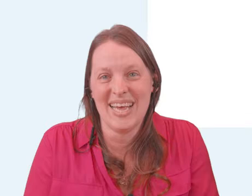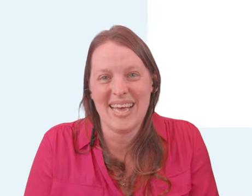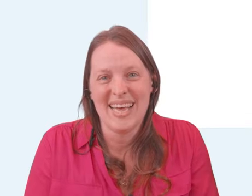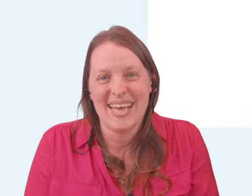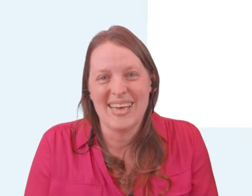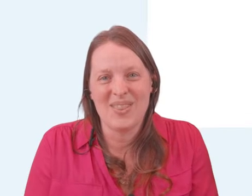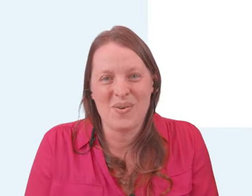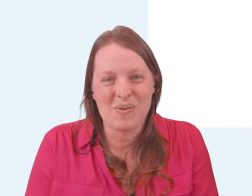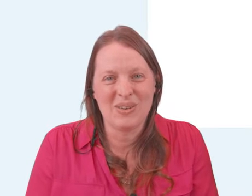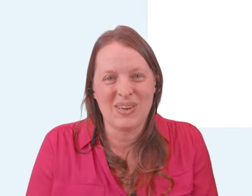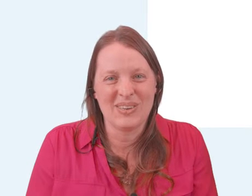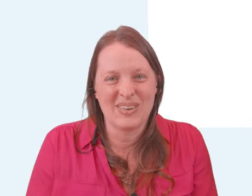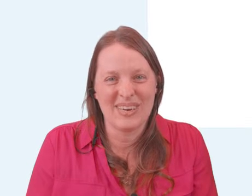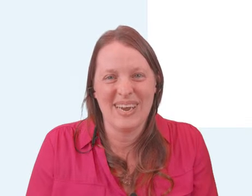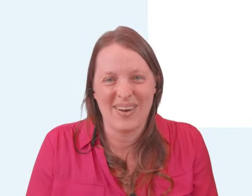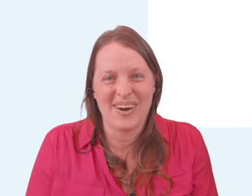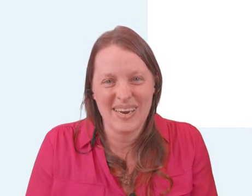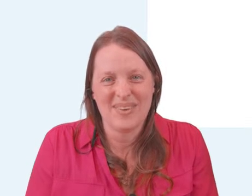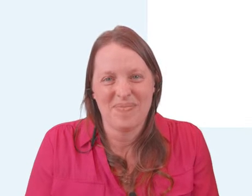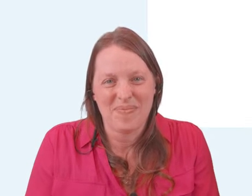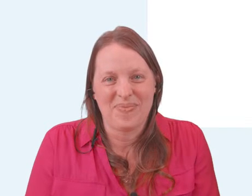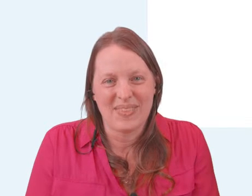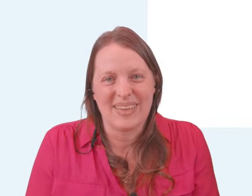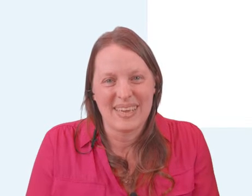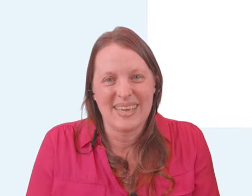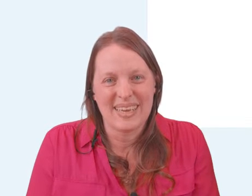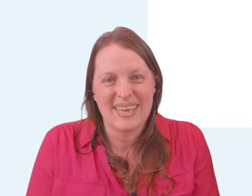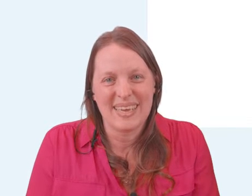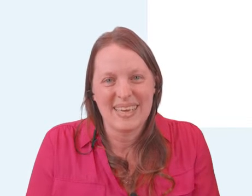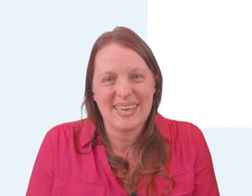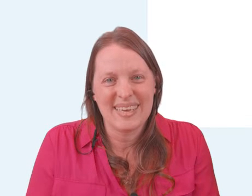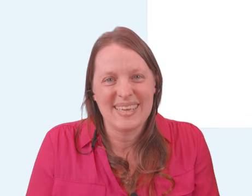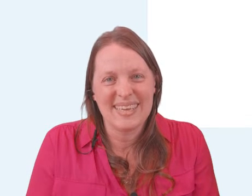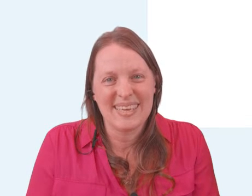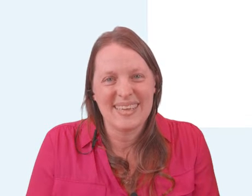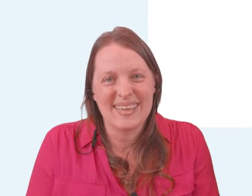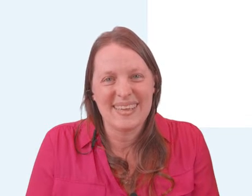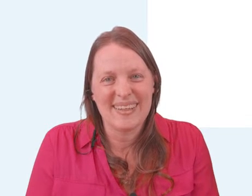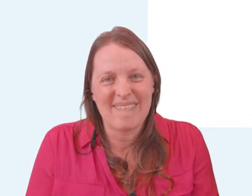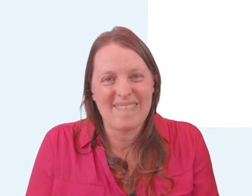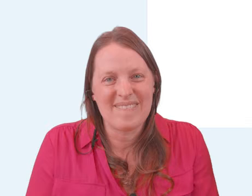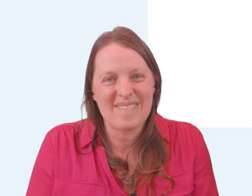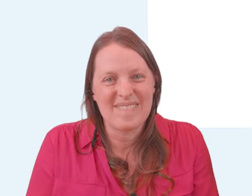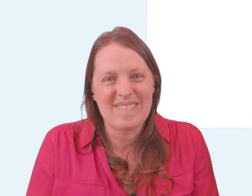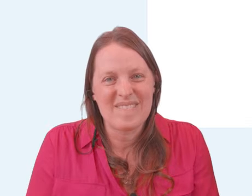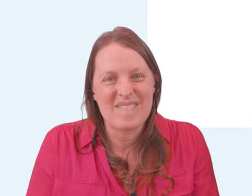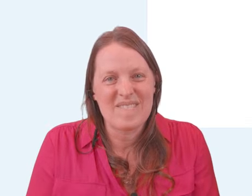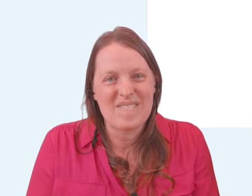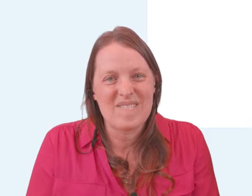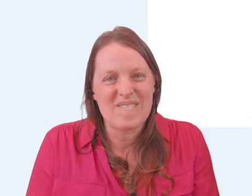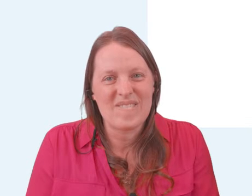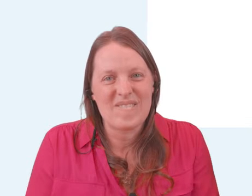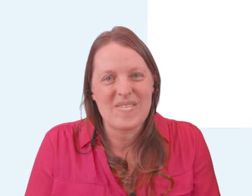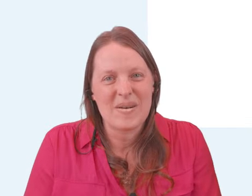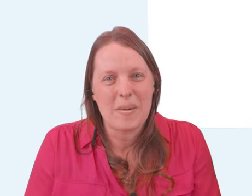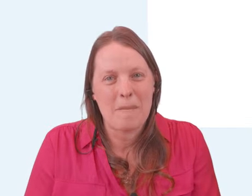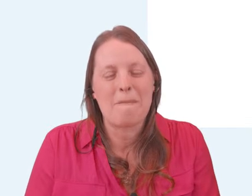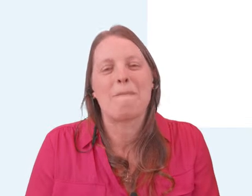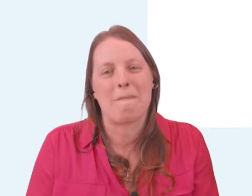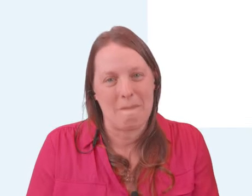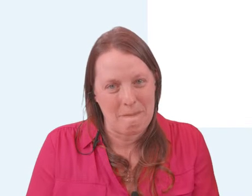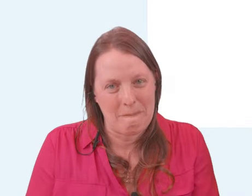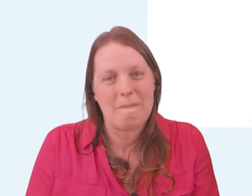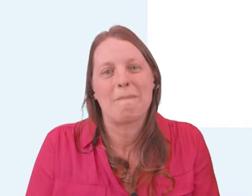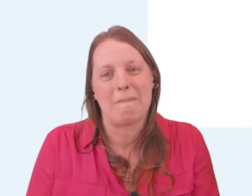places in the horizontal canal, right? Because the horizontal canal or lateral canal is inclined at